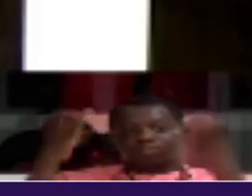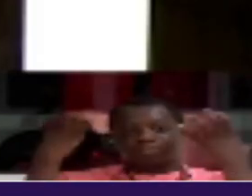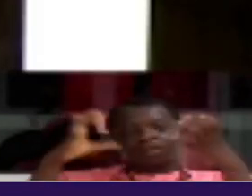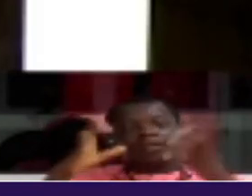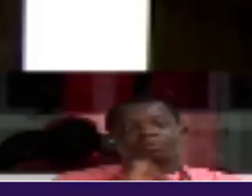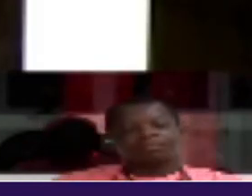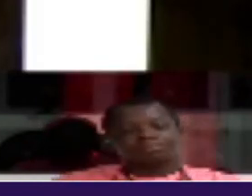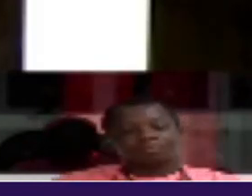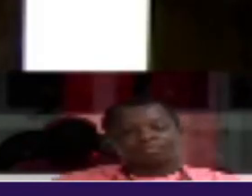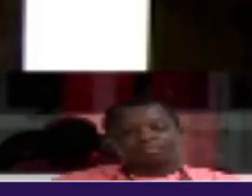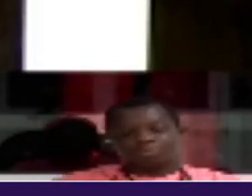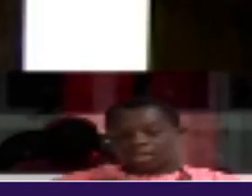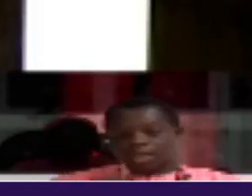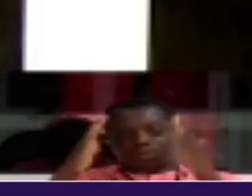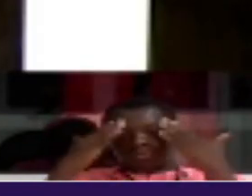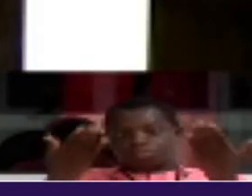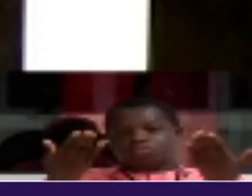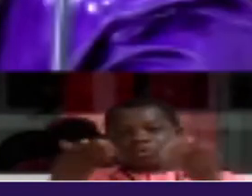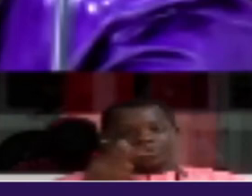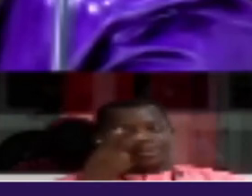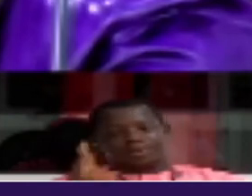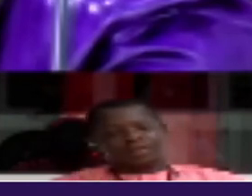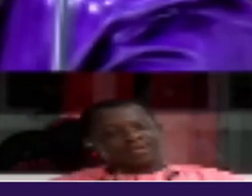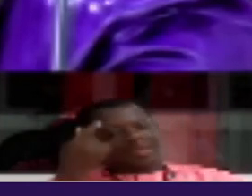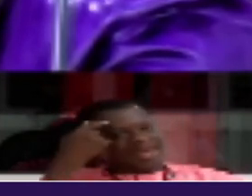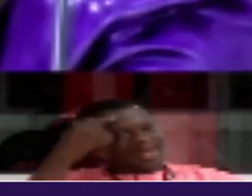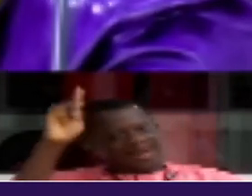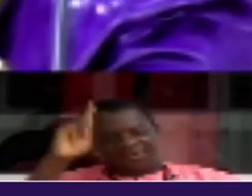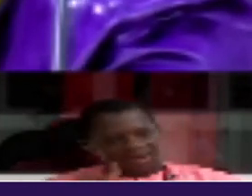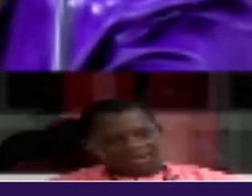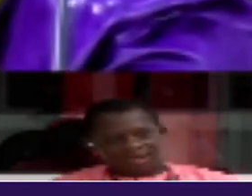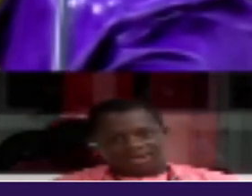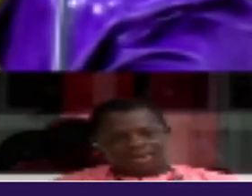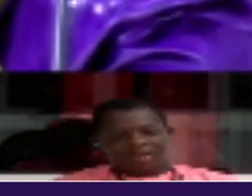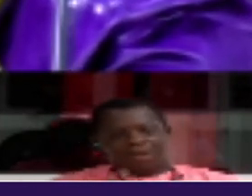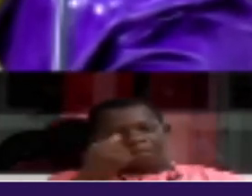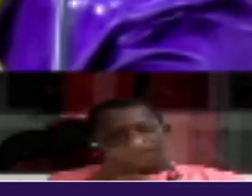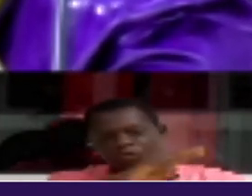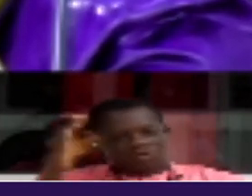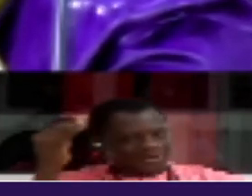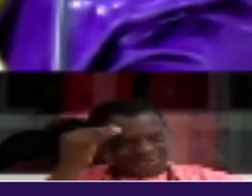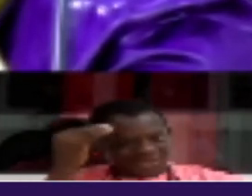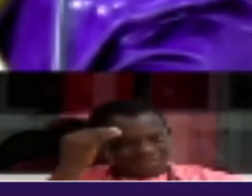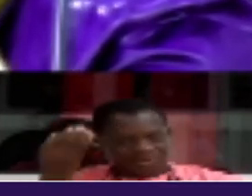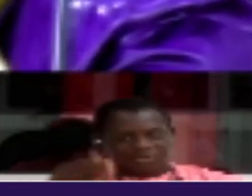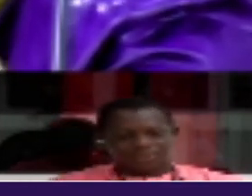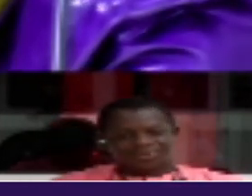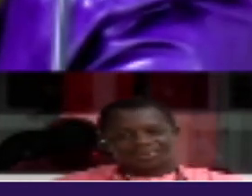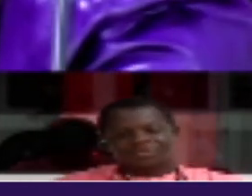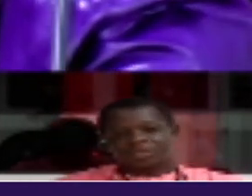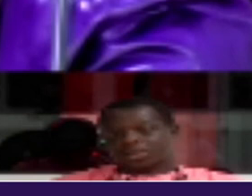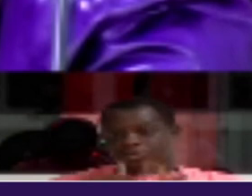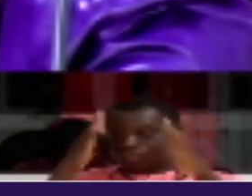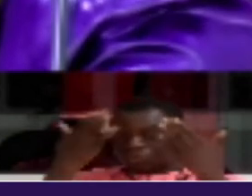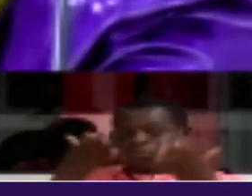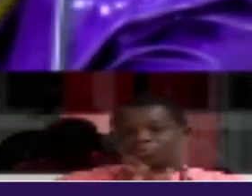know. Exactly. It's not rational, is it? I don't know. It doesn't make sense, does it? I don't know. Oh,